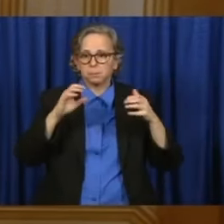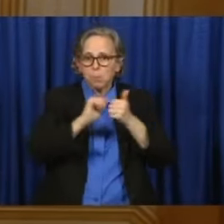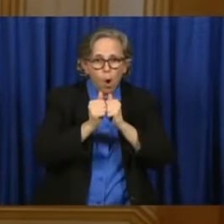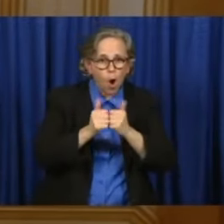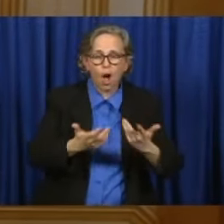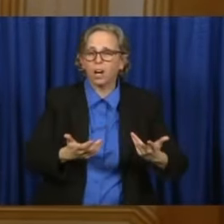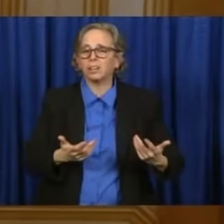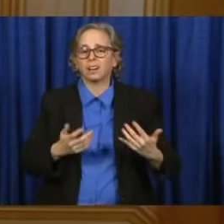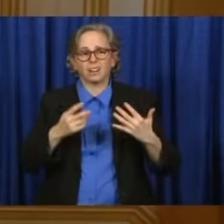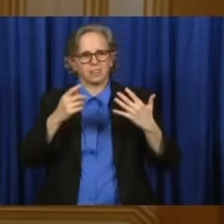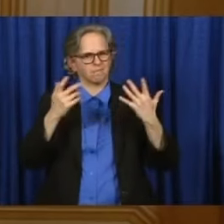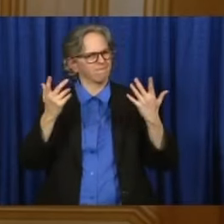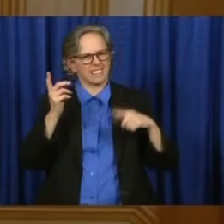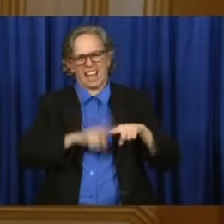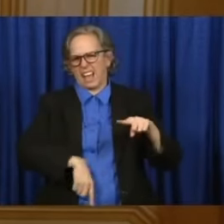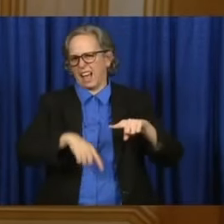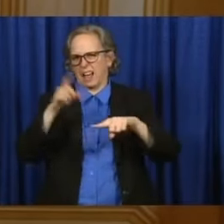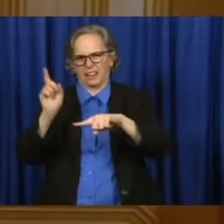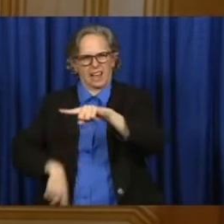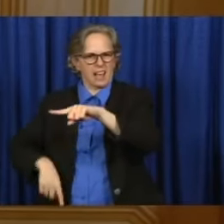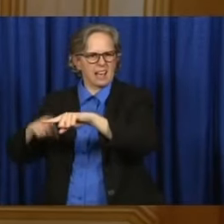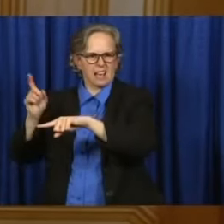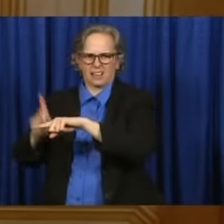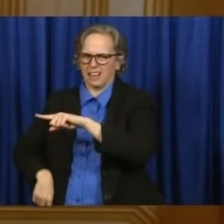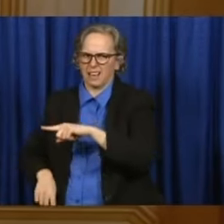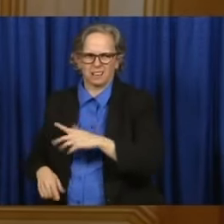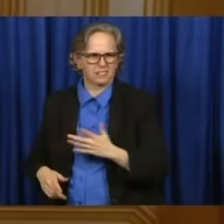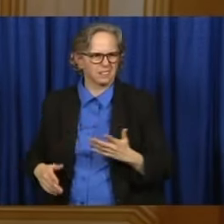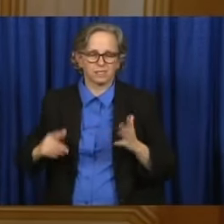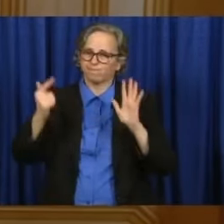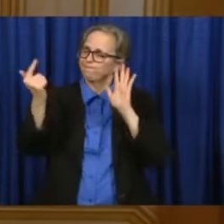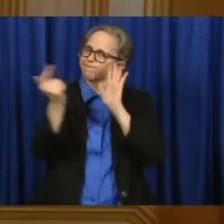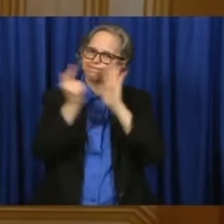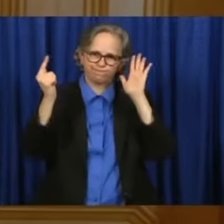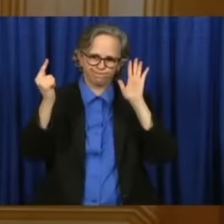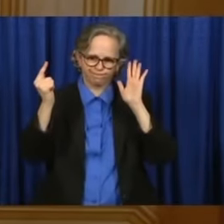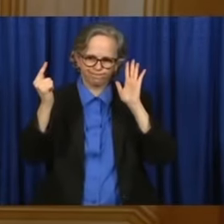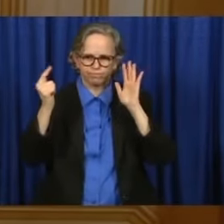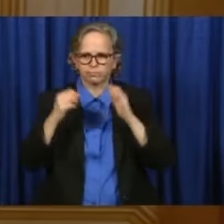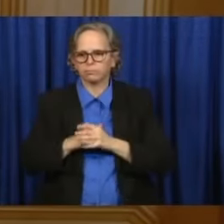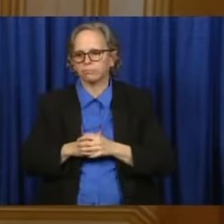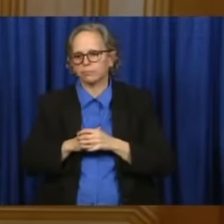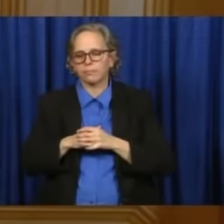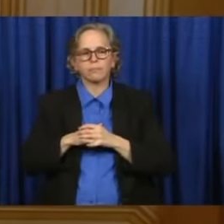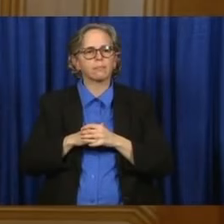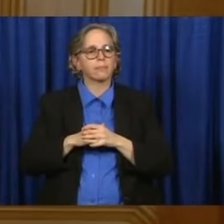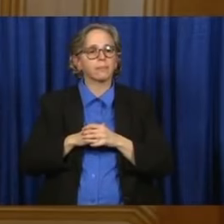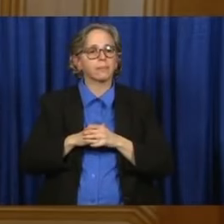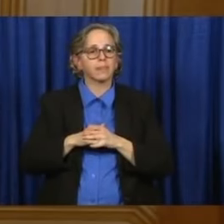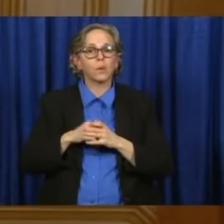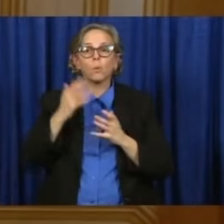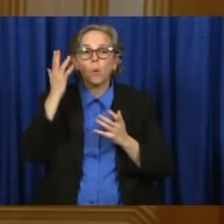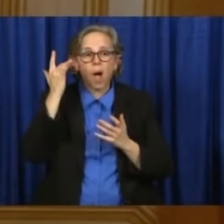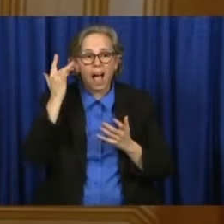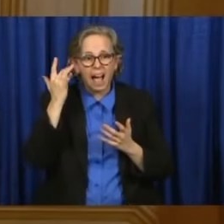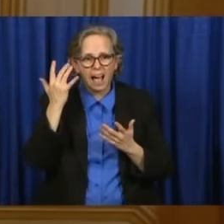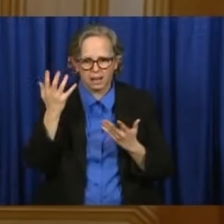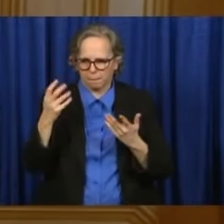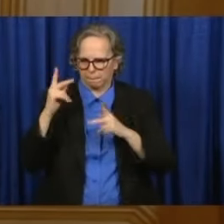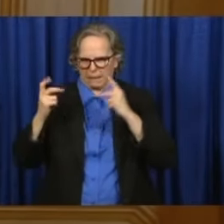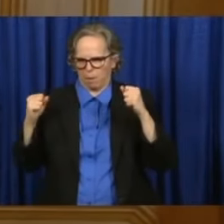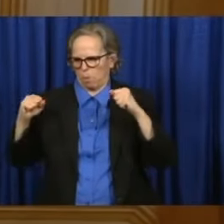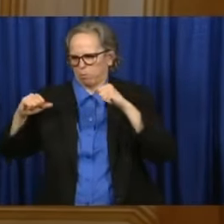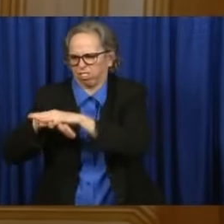those are going to be, are in fact prohibited. Again, it goes back to people coming together. We've just got to keep the